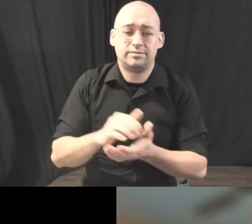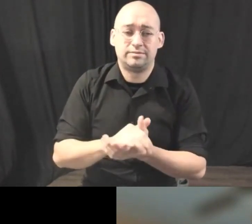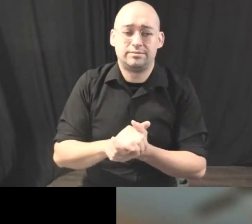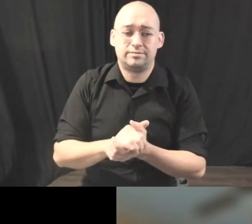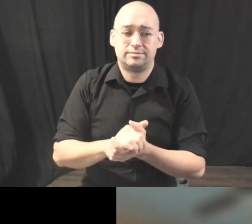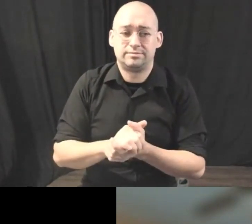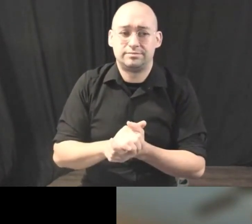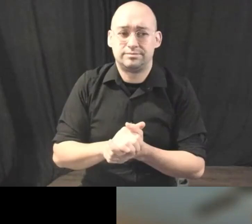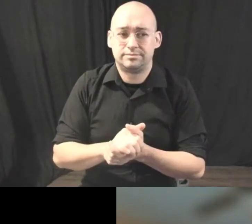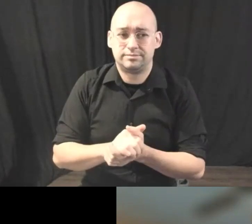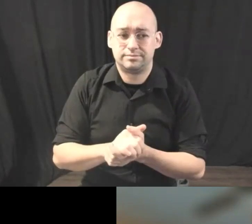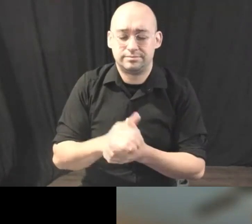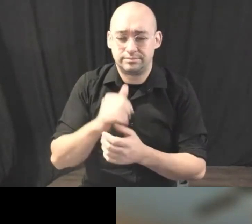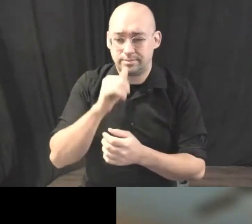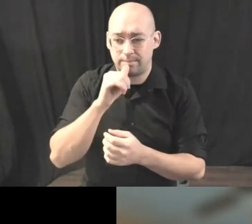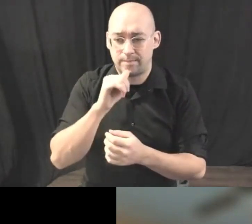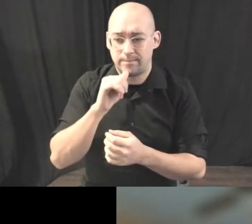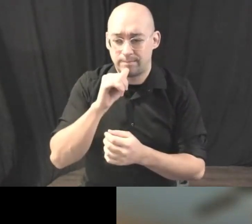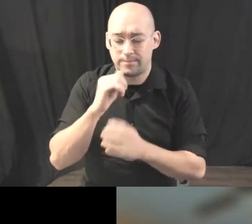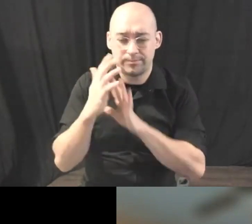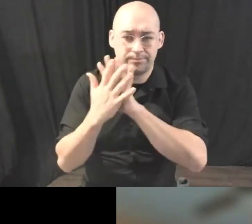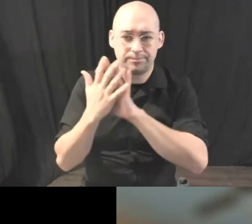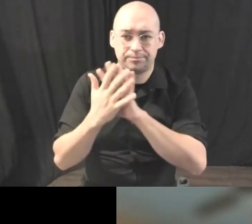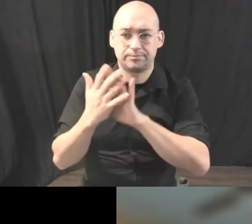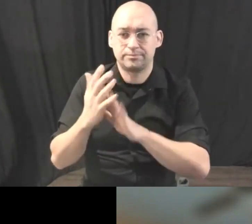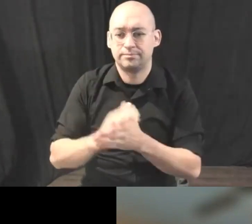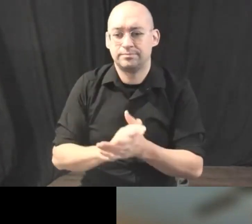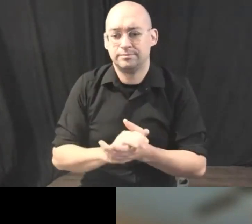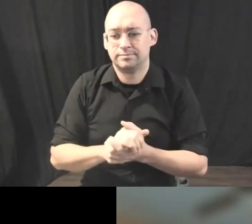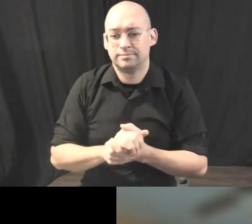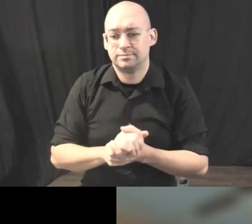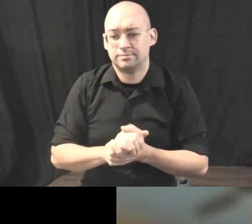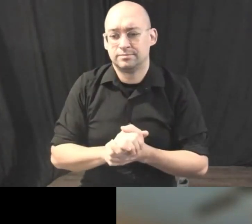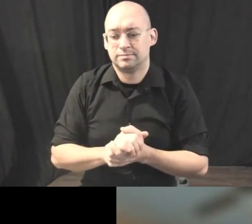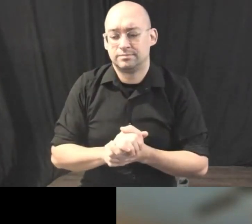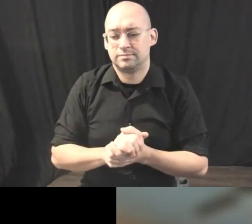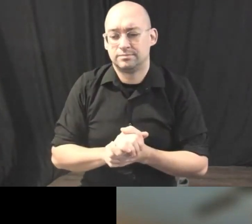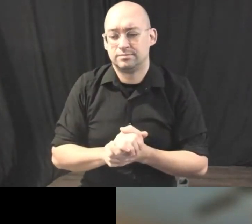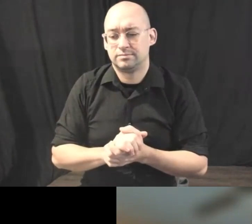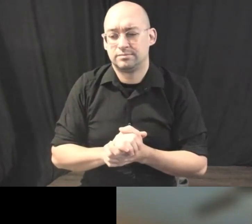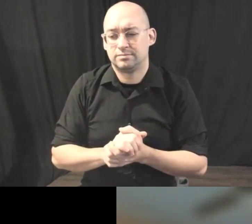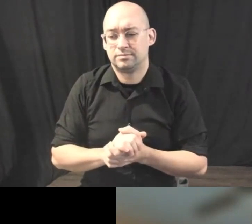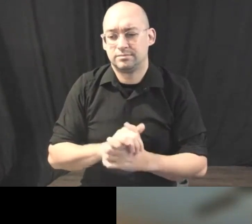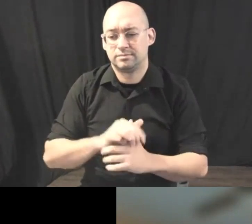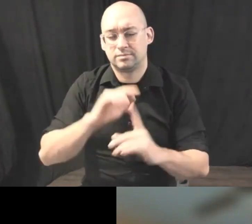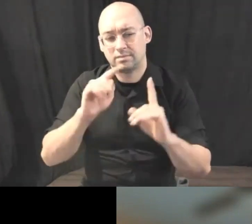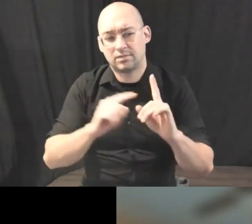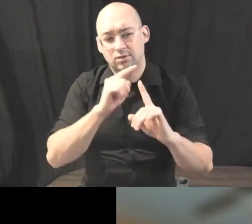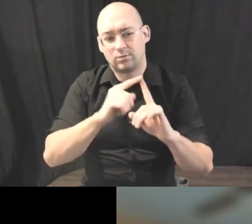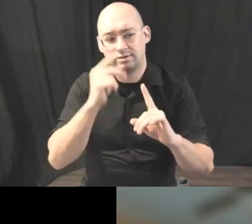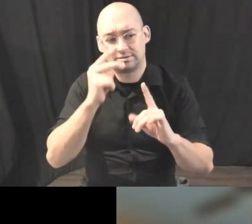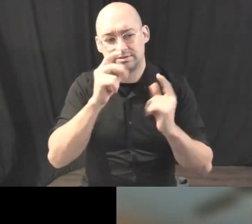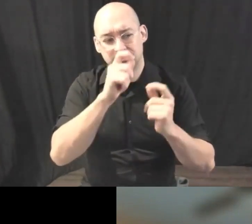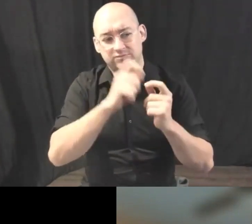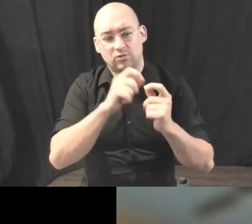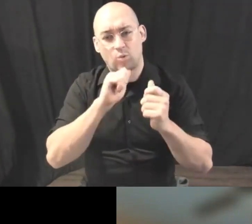that's not always been the case that we've had that accessible behavioral health services. But when I see particularly older adults or those